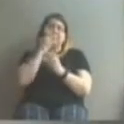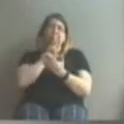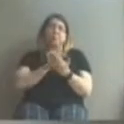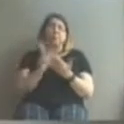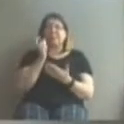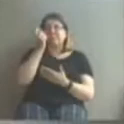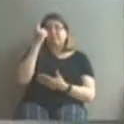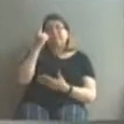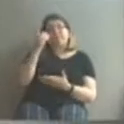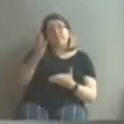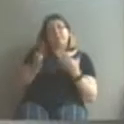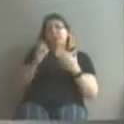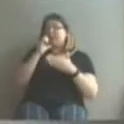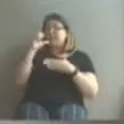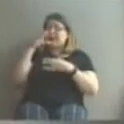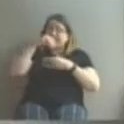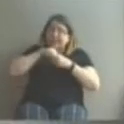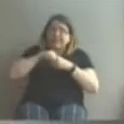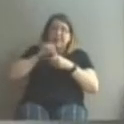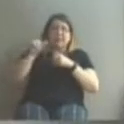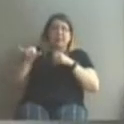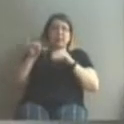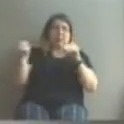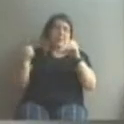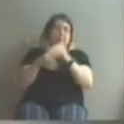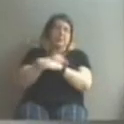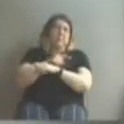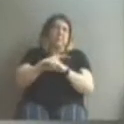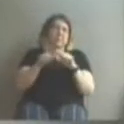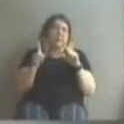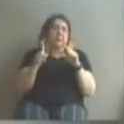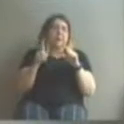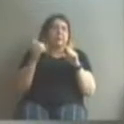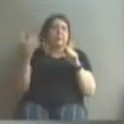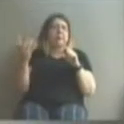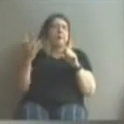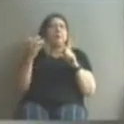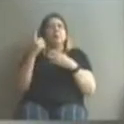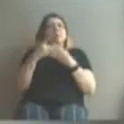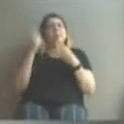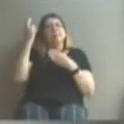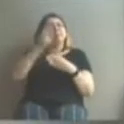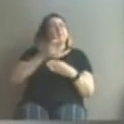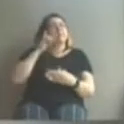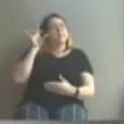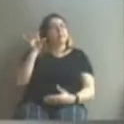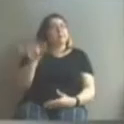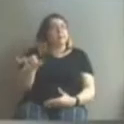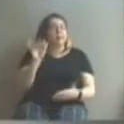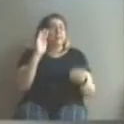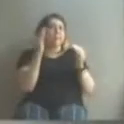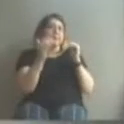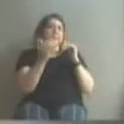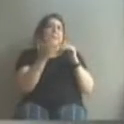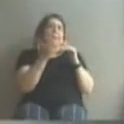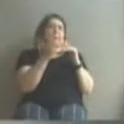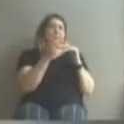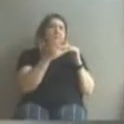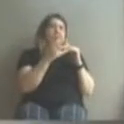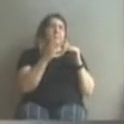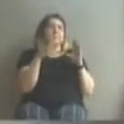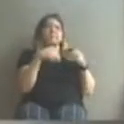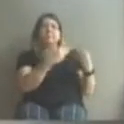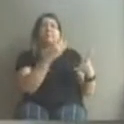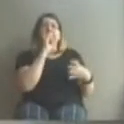clerk may not be housed in that office, but what's the rationale for that versus bringing equity to some of